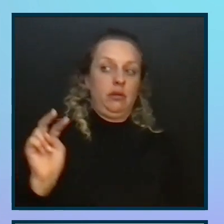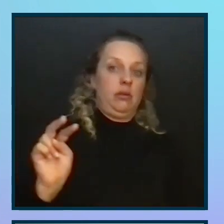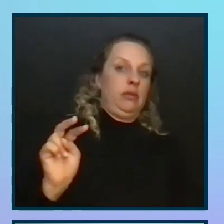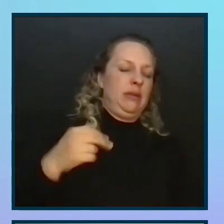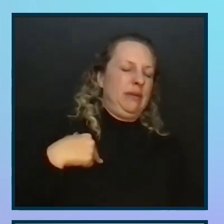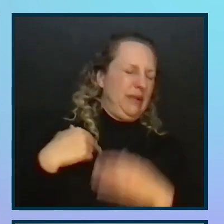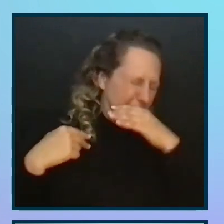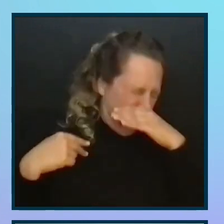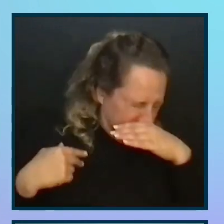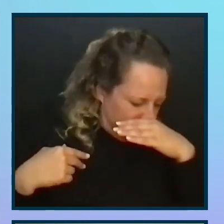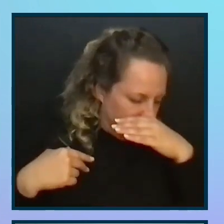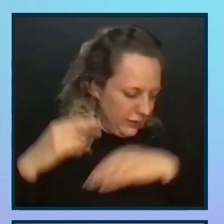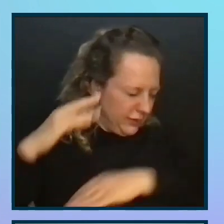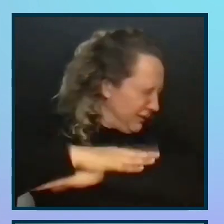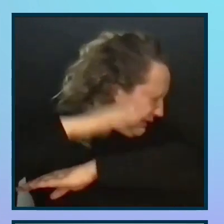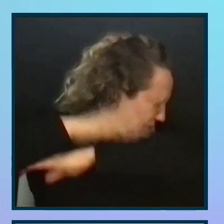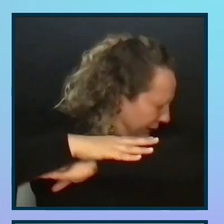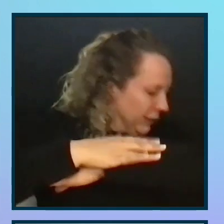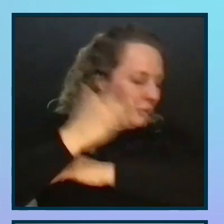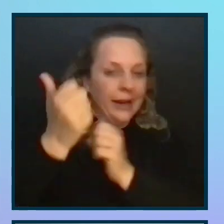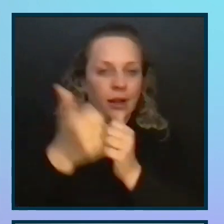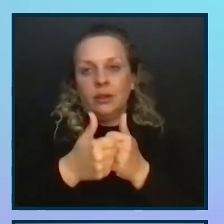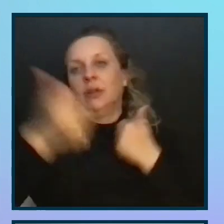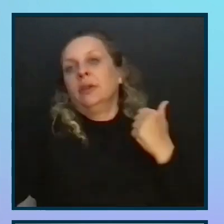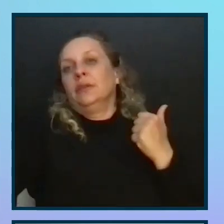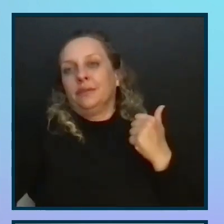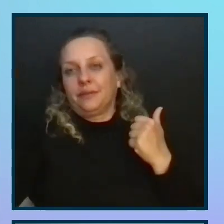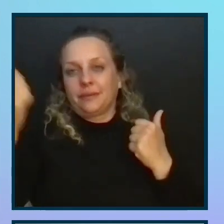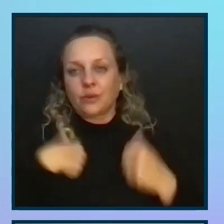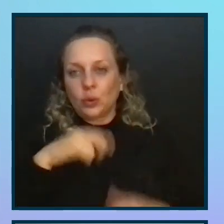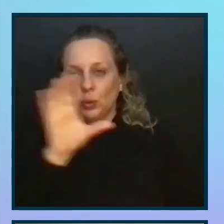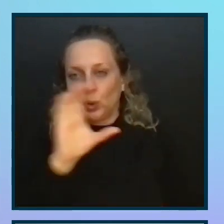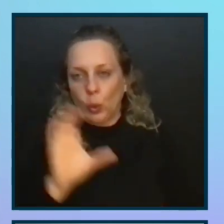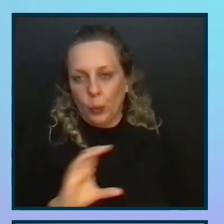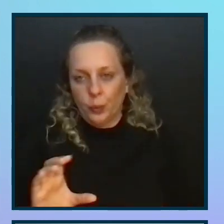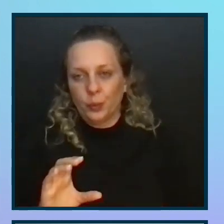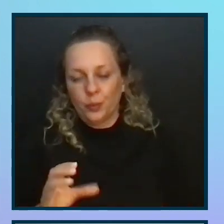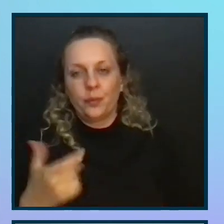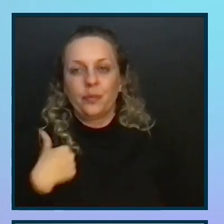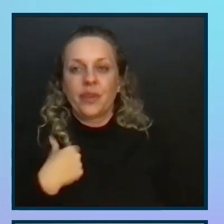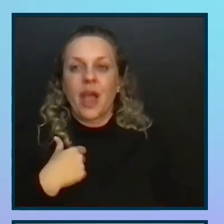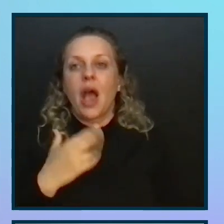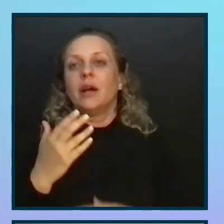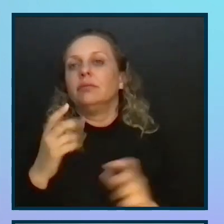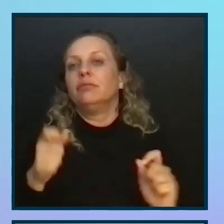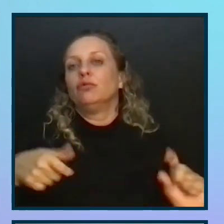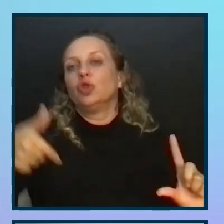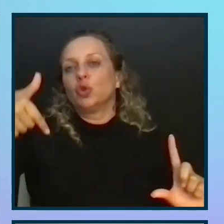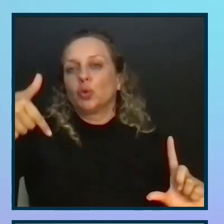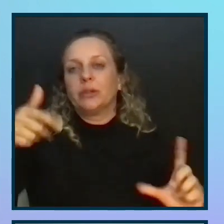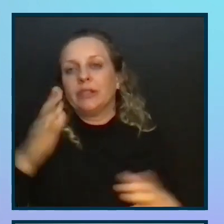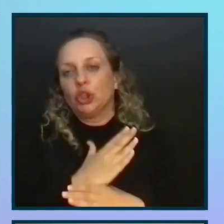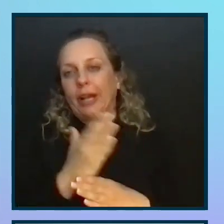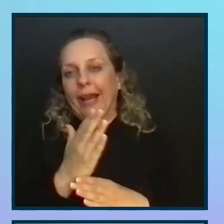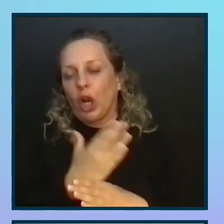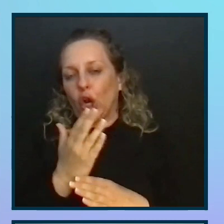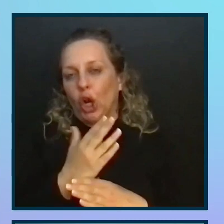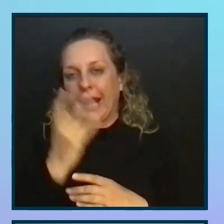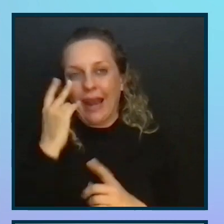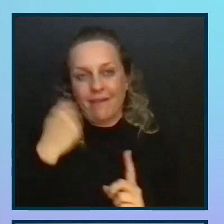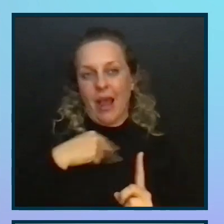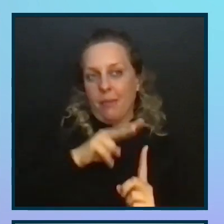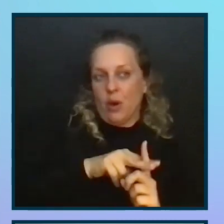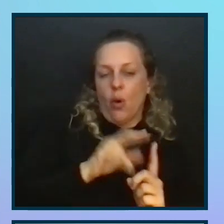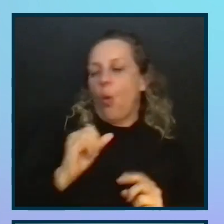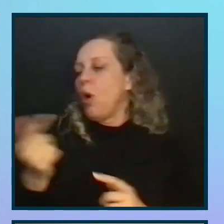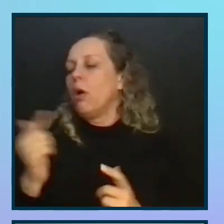but now we're across the country from each other. So we do Zooms where I screen share if I'm the one implementing the feature. And we go